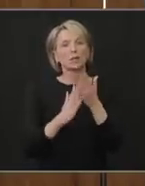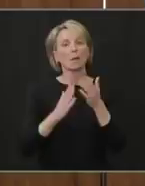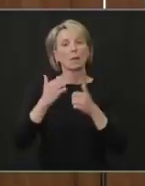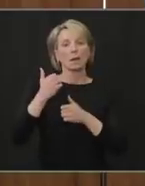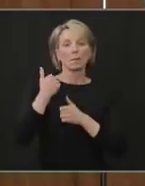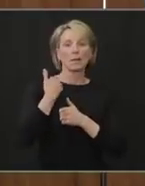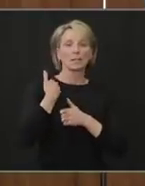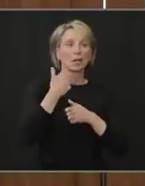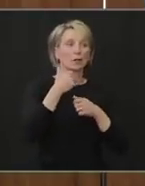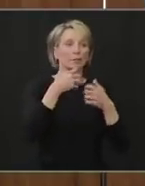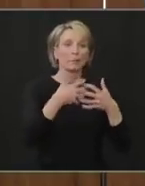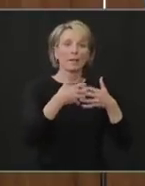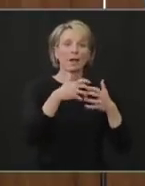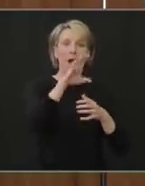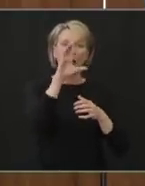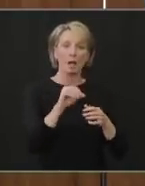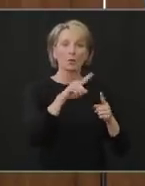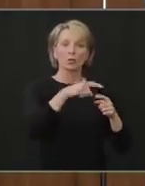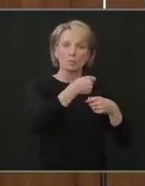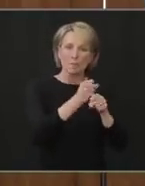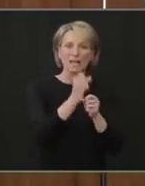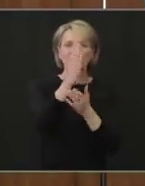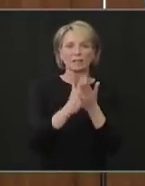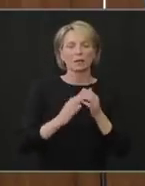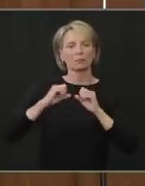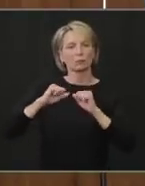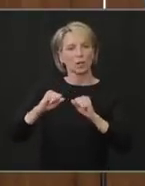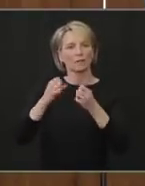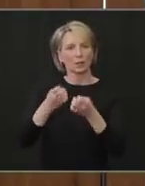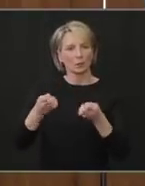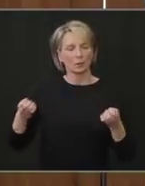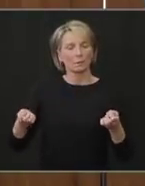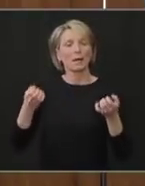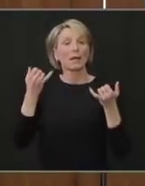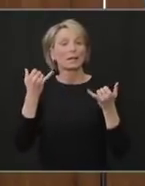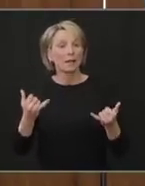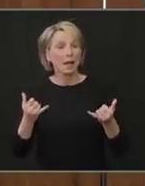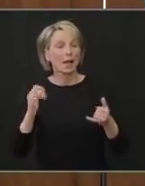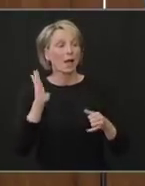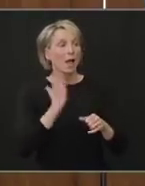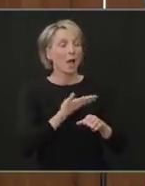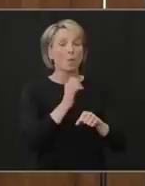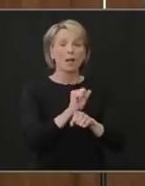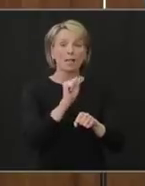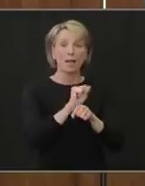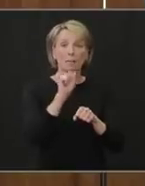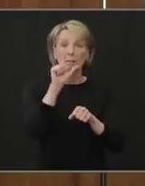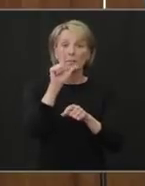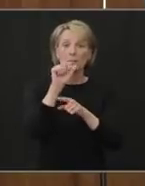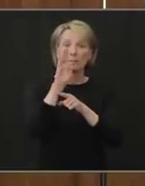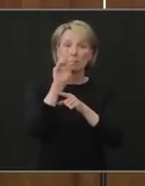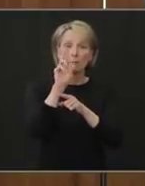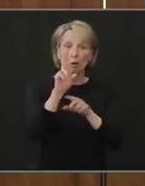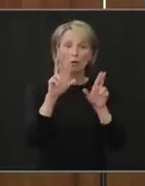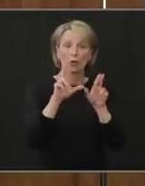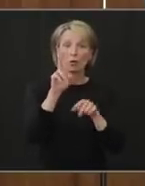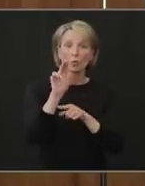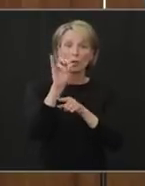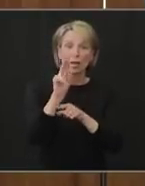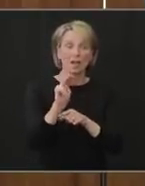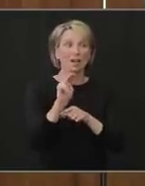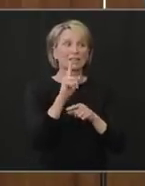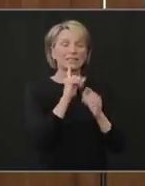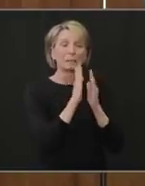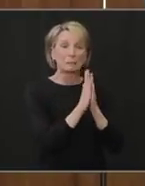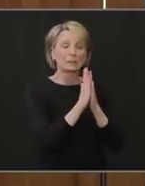corporations and our labor unions are pleading with the President to produce more of this